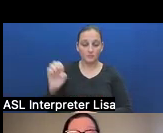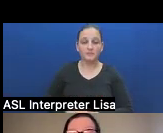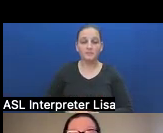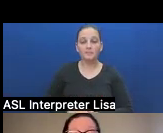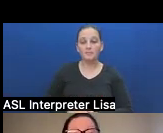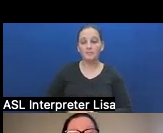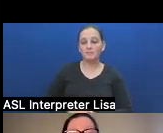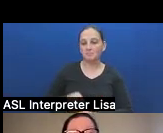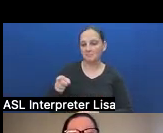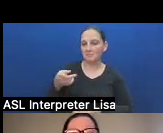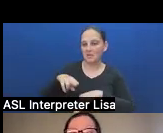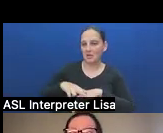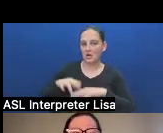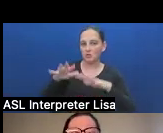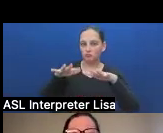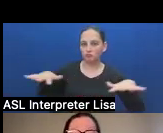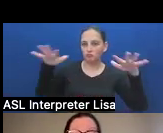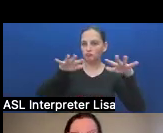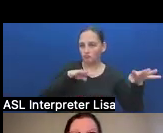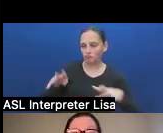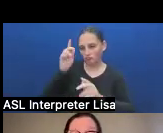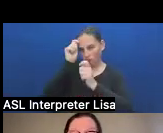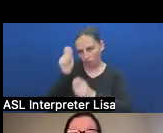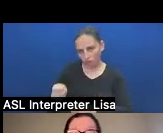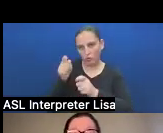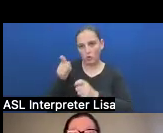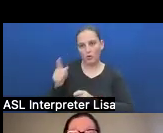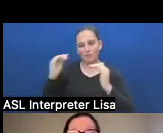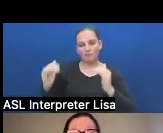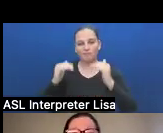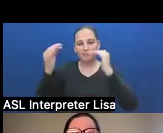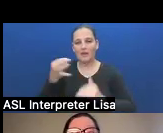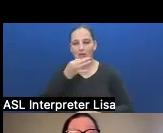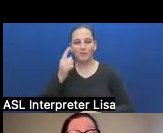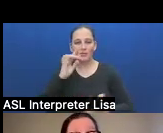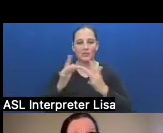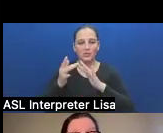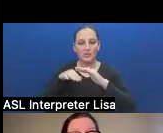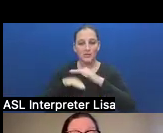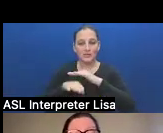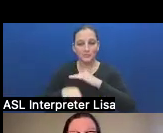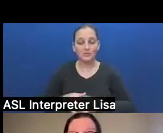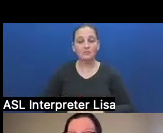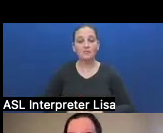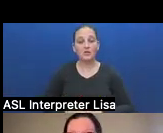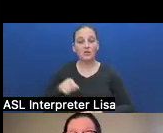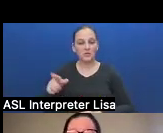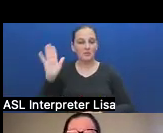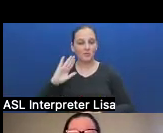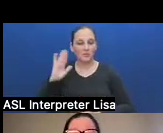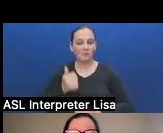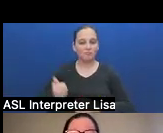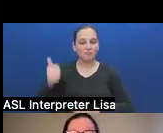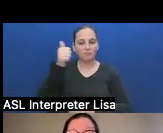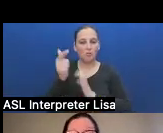is nationally recognized as a foremost expert in digital accessibility, having served as senior attorney at